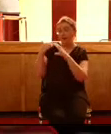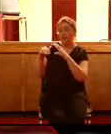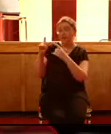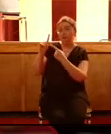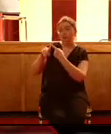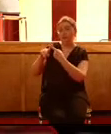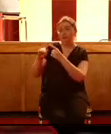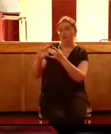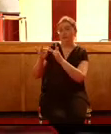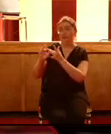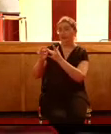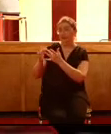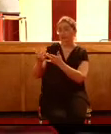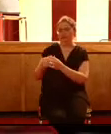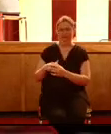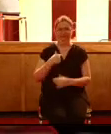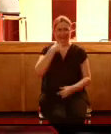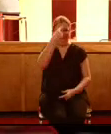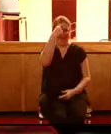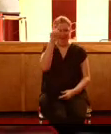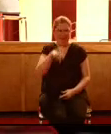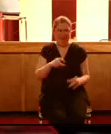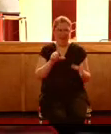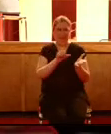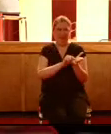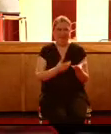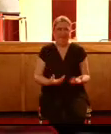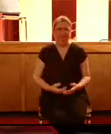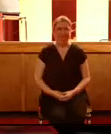I think they should be printed.